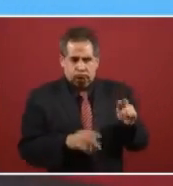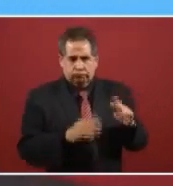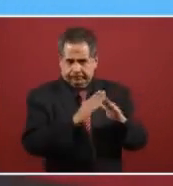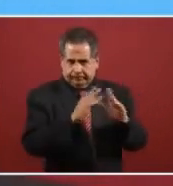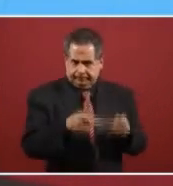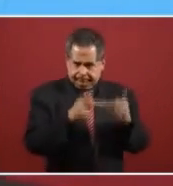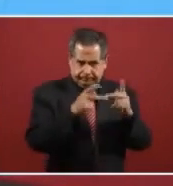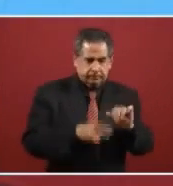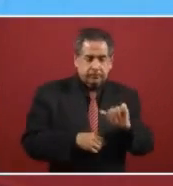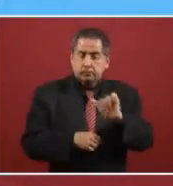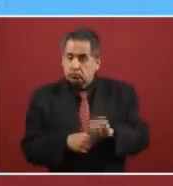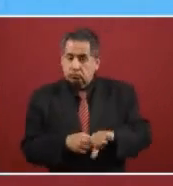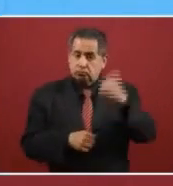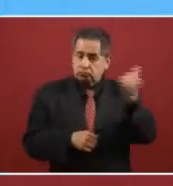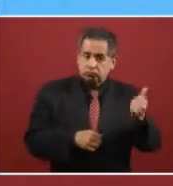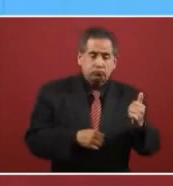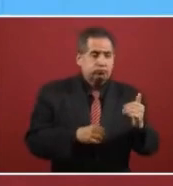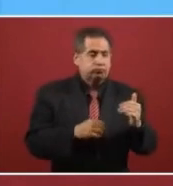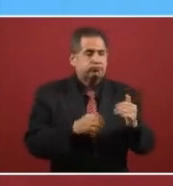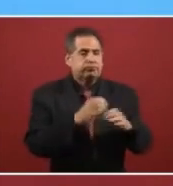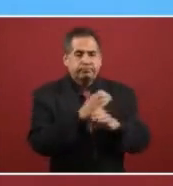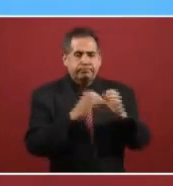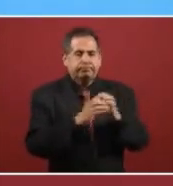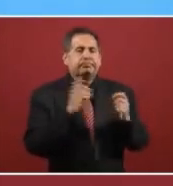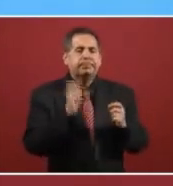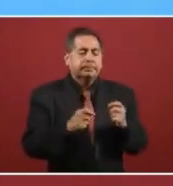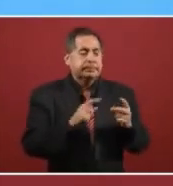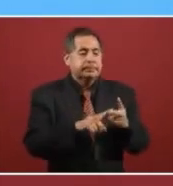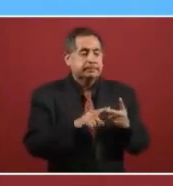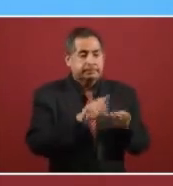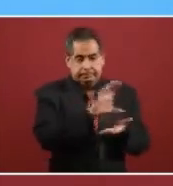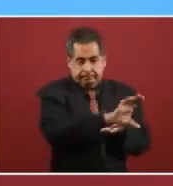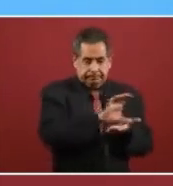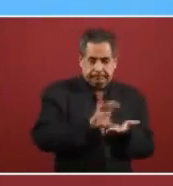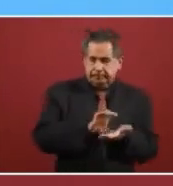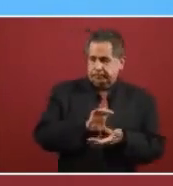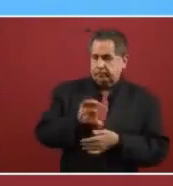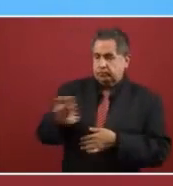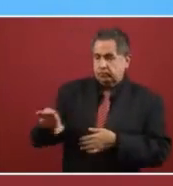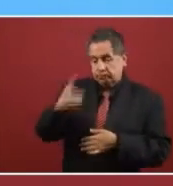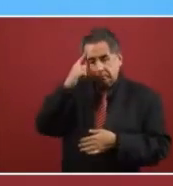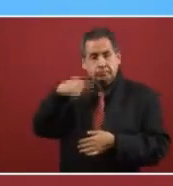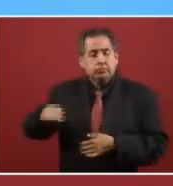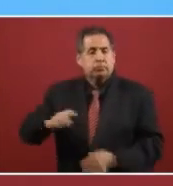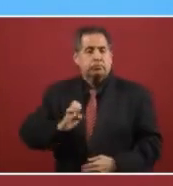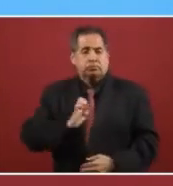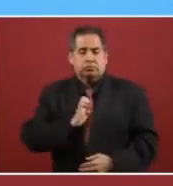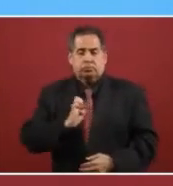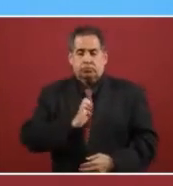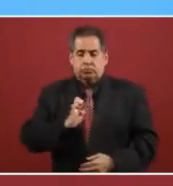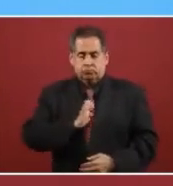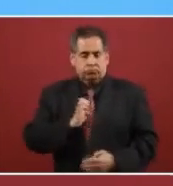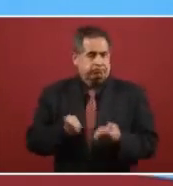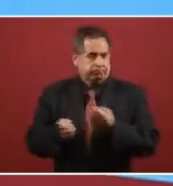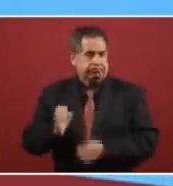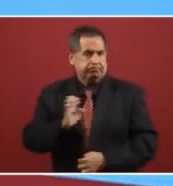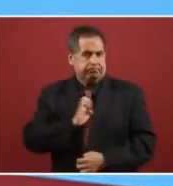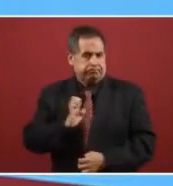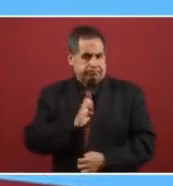from another fountain of finance, to support the trainers,